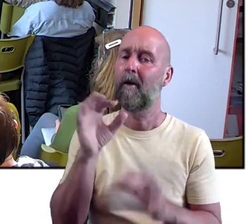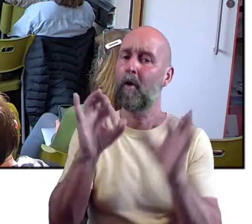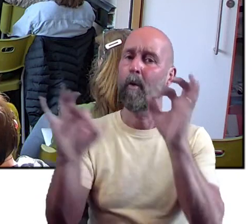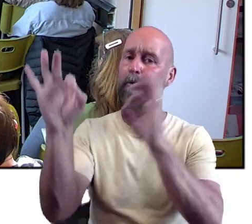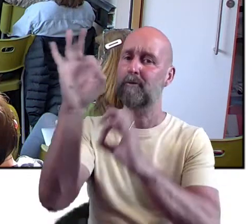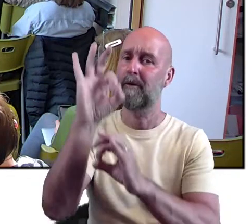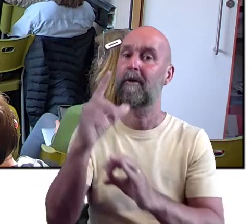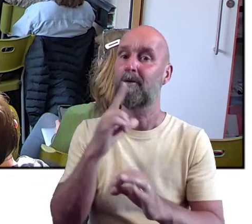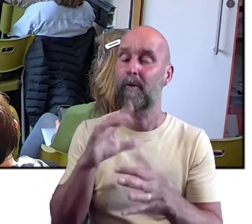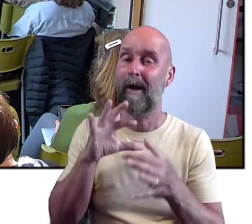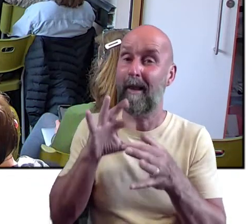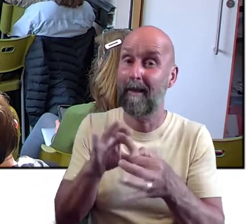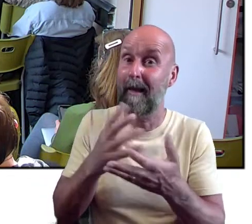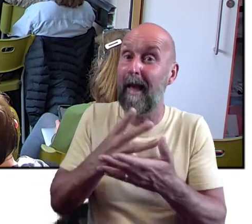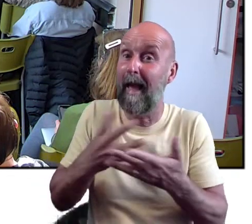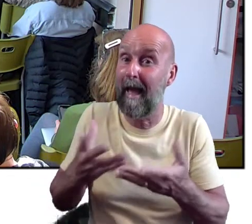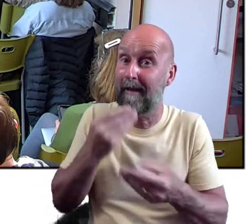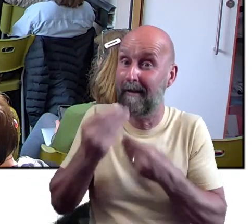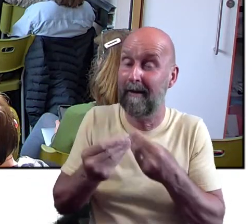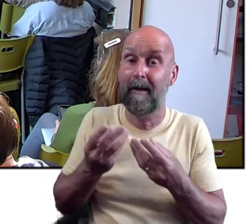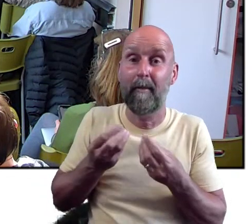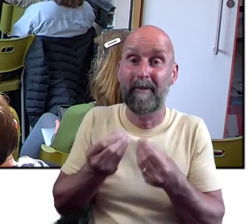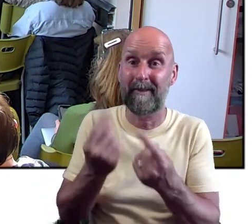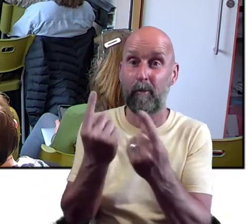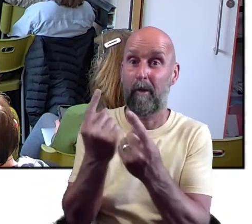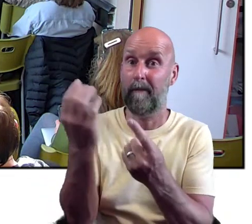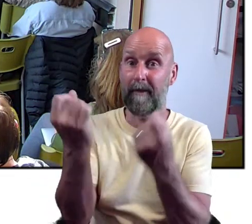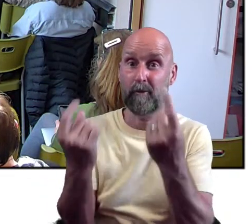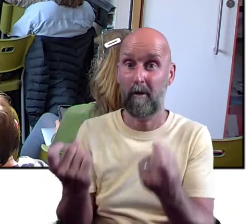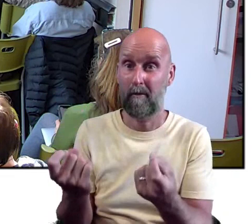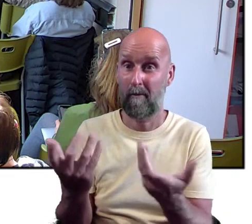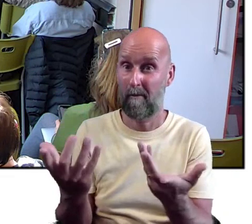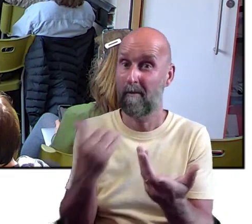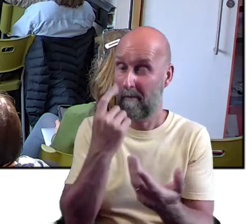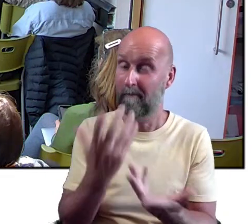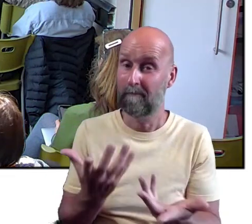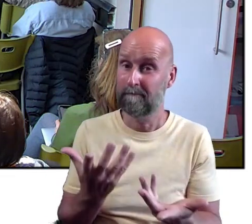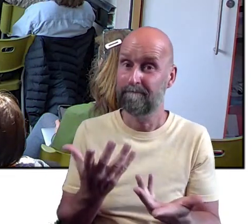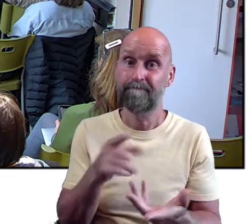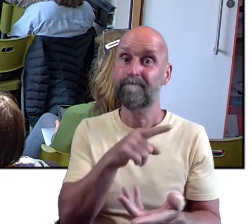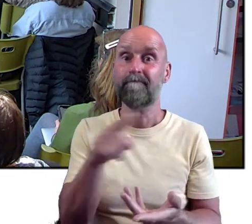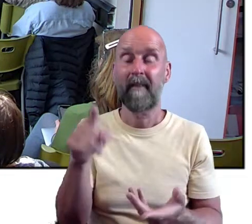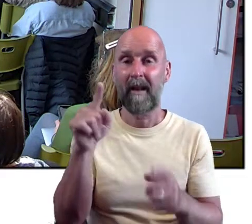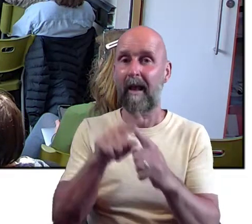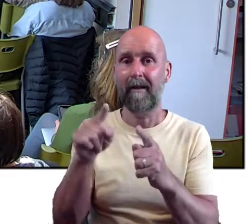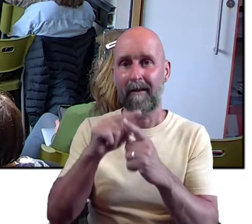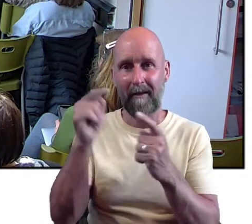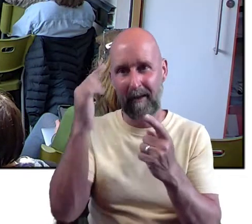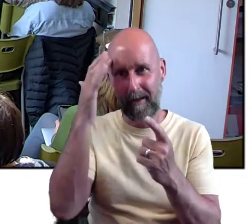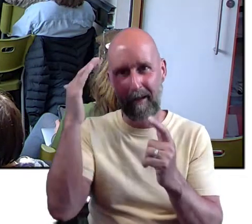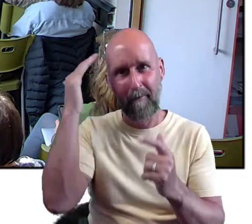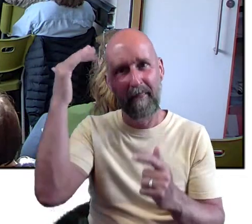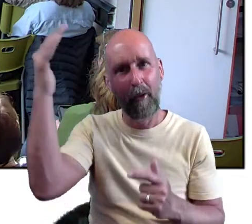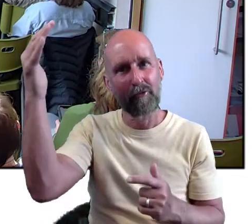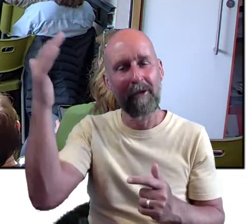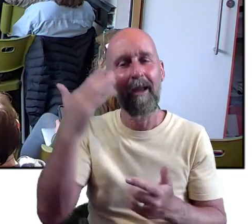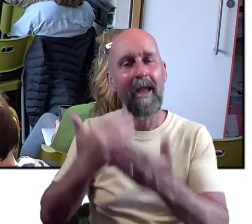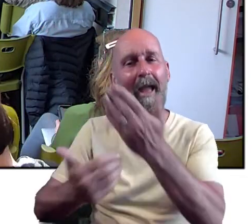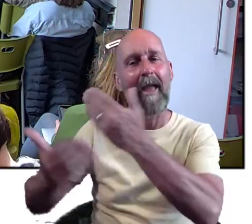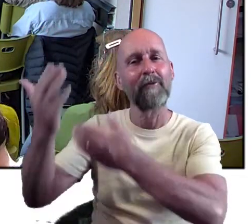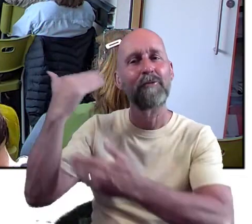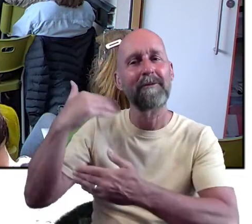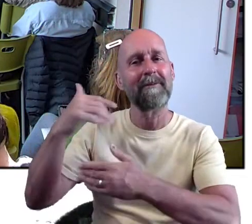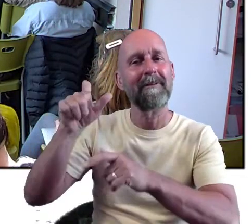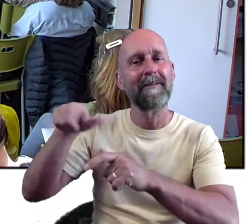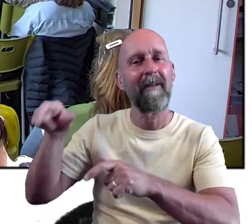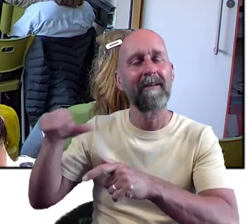of like material feature. Like, is that idea of like, in like mythology, like, you know, ancient civilizations creating a myth